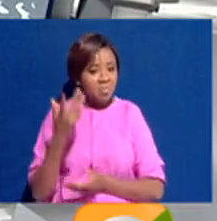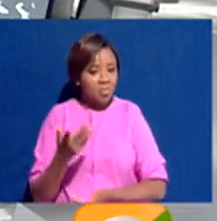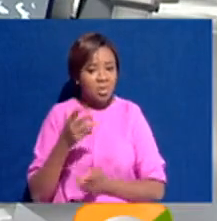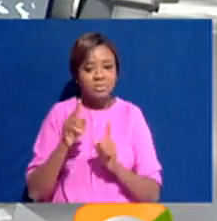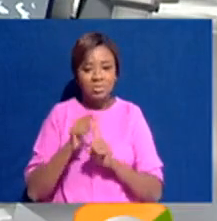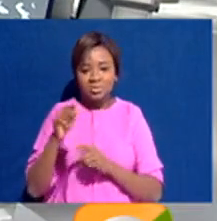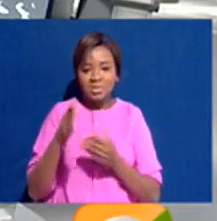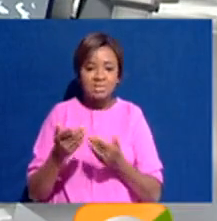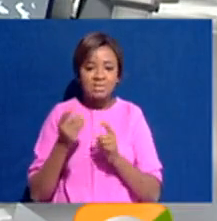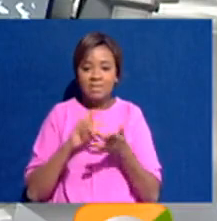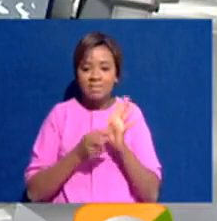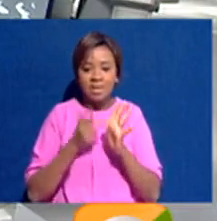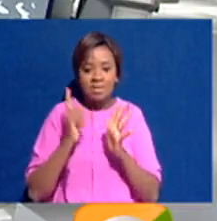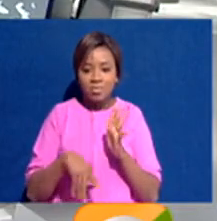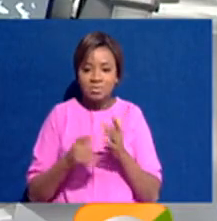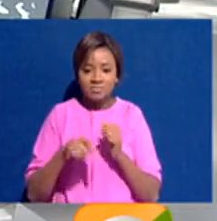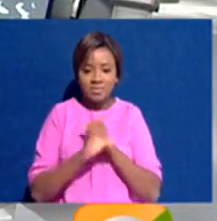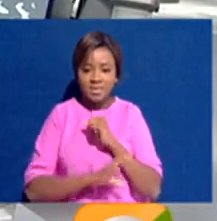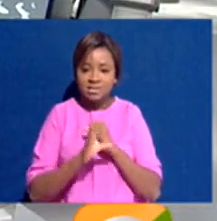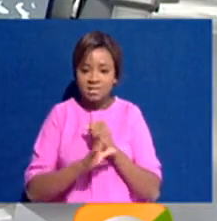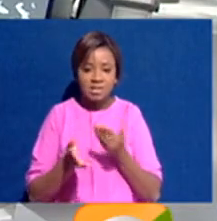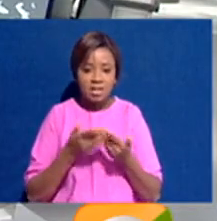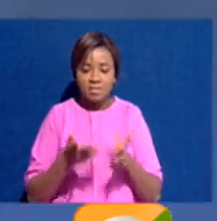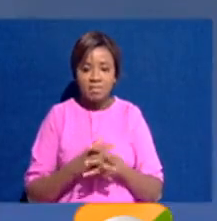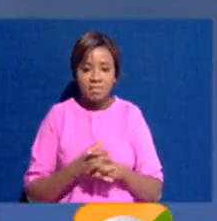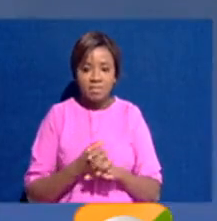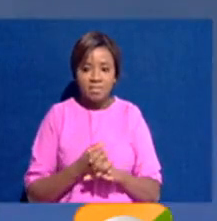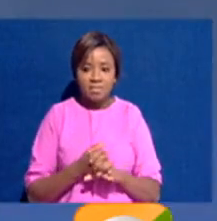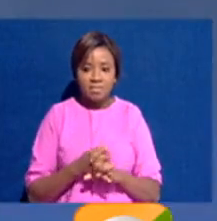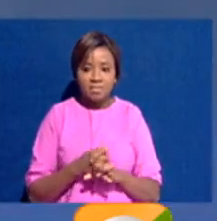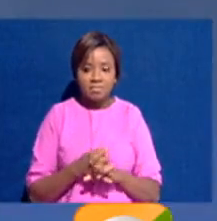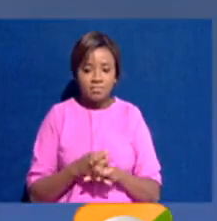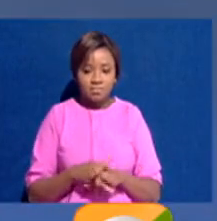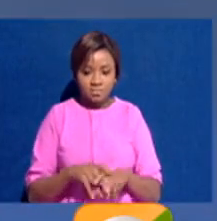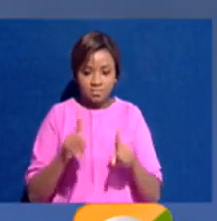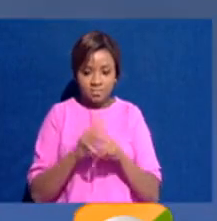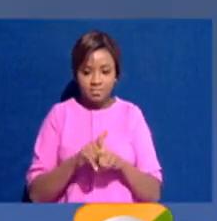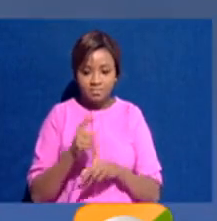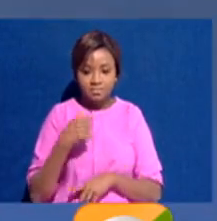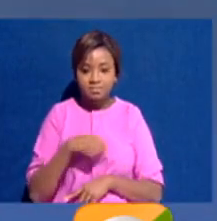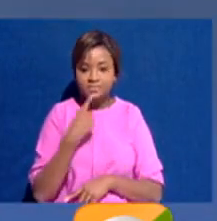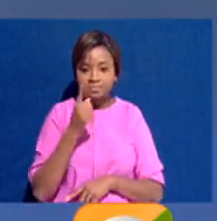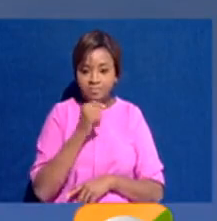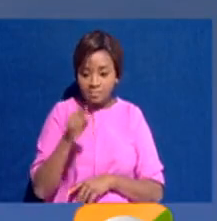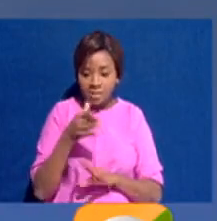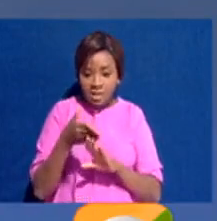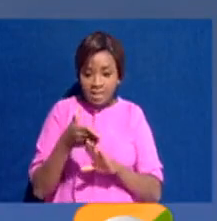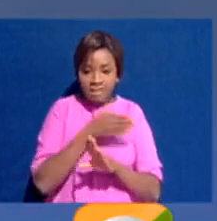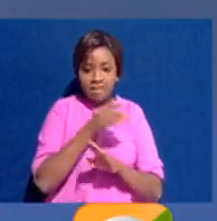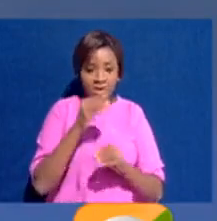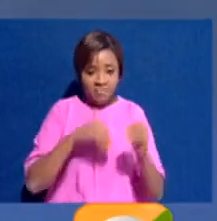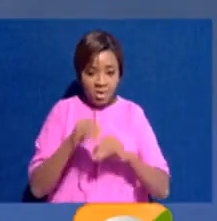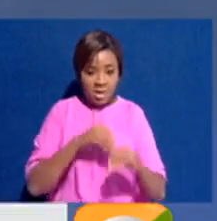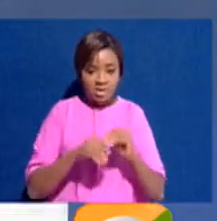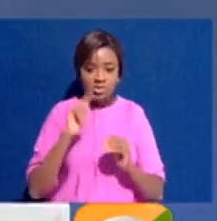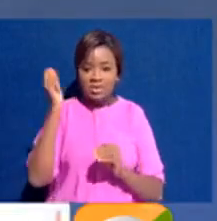means for the country? I don't think, and we have said this just before the elections, that